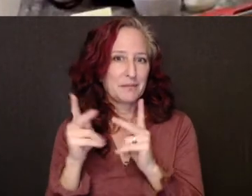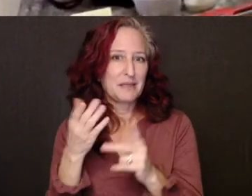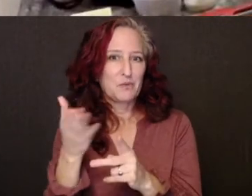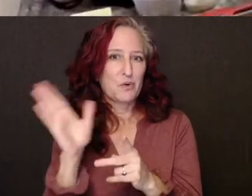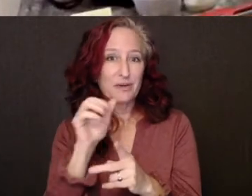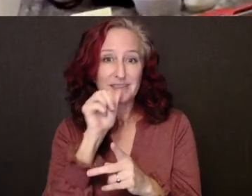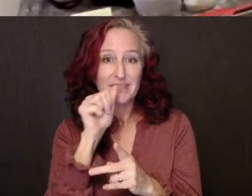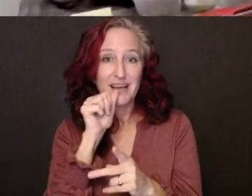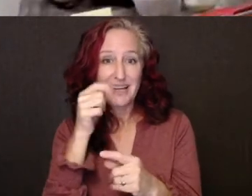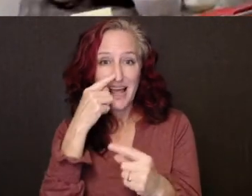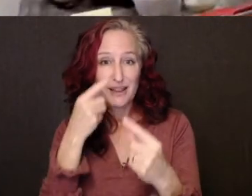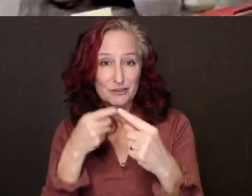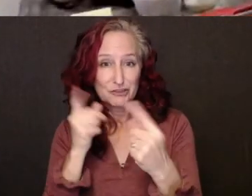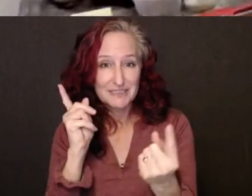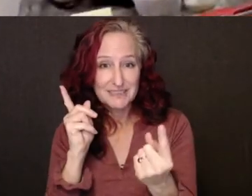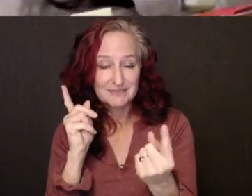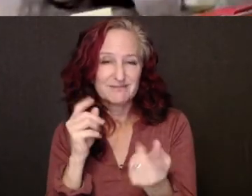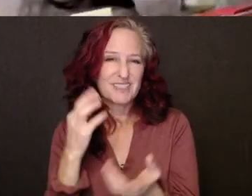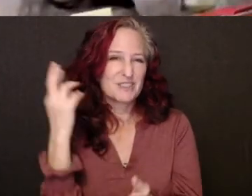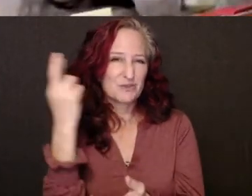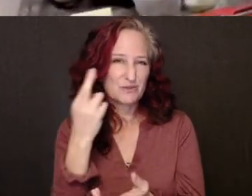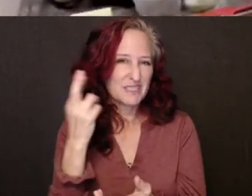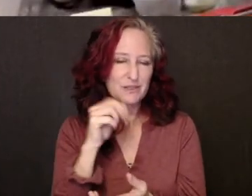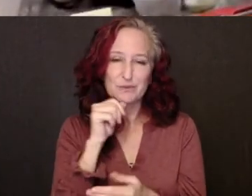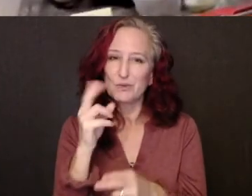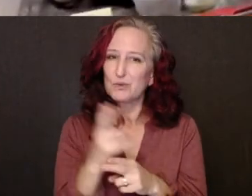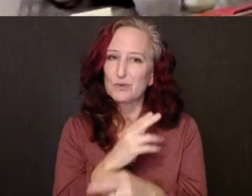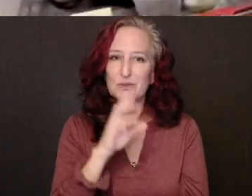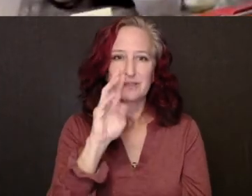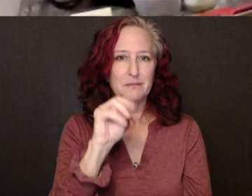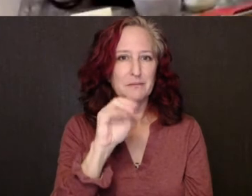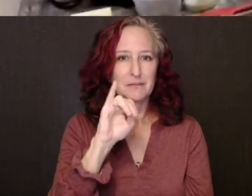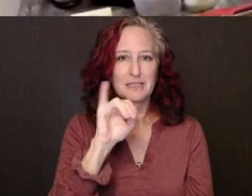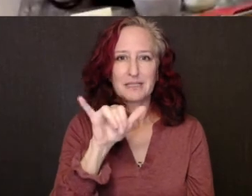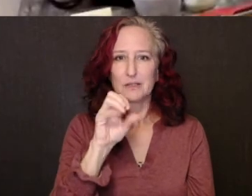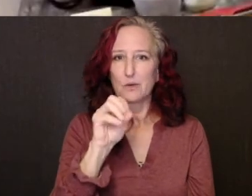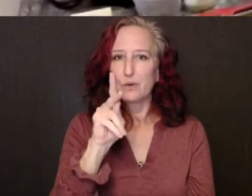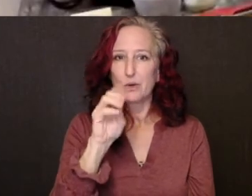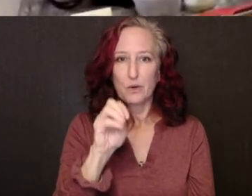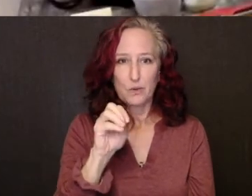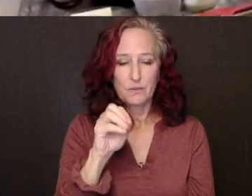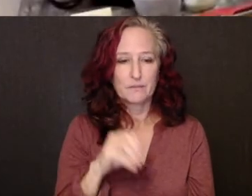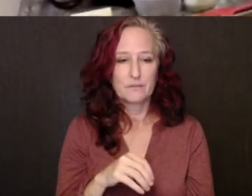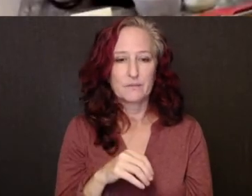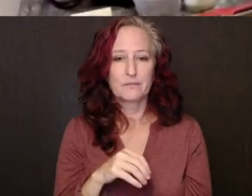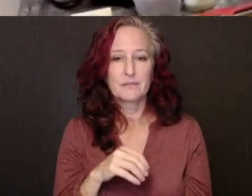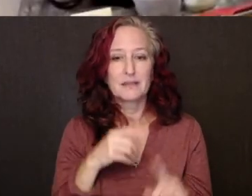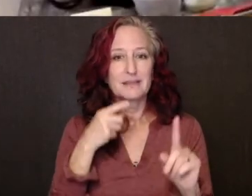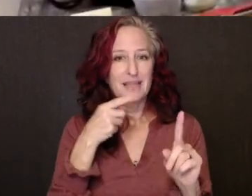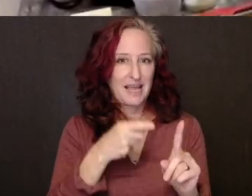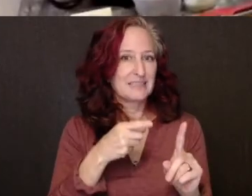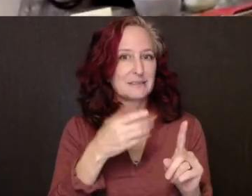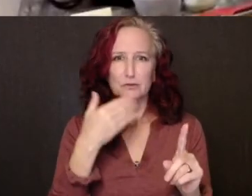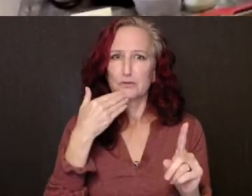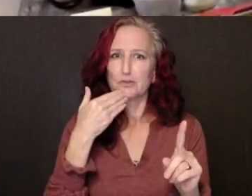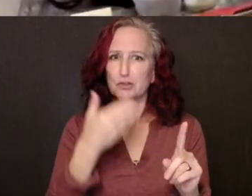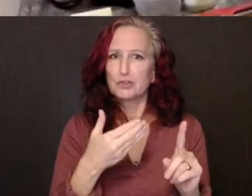plant-based butters that don't use palm oil. The problem that I've found with those is that they contain nuts, and